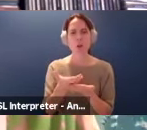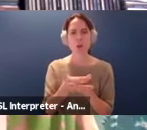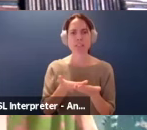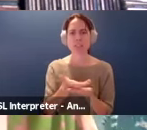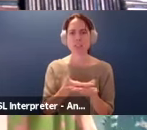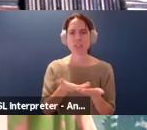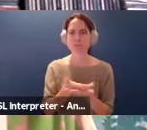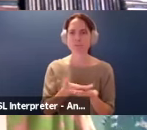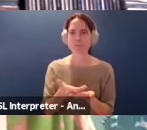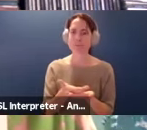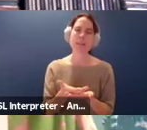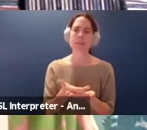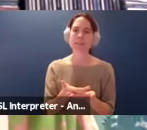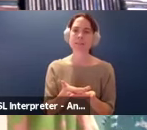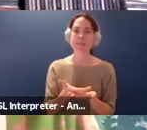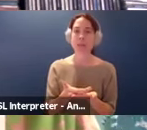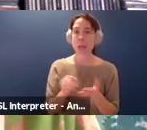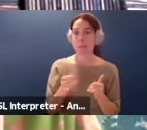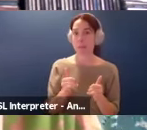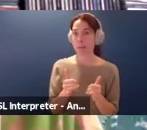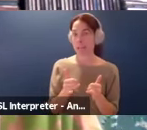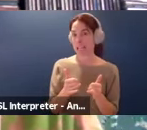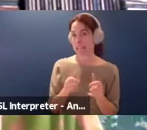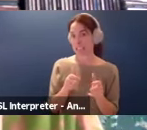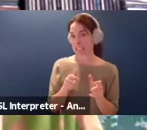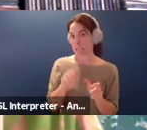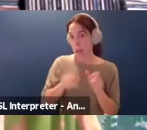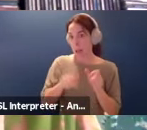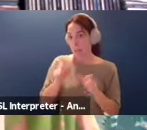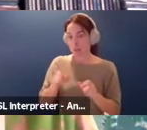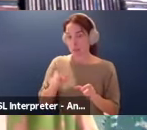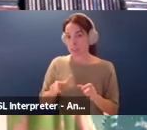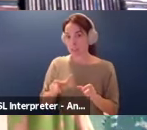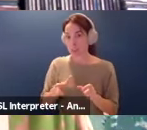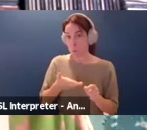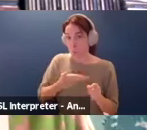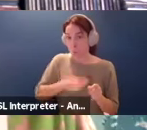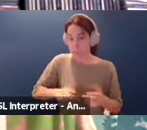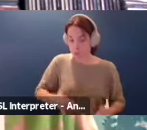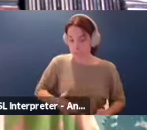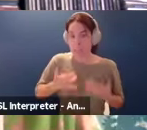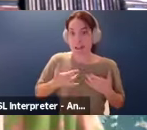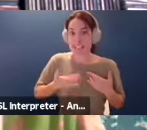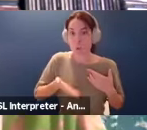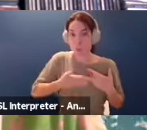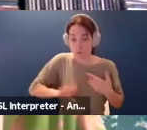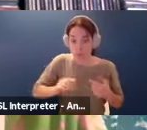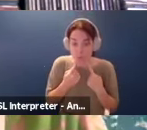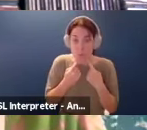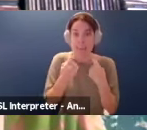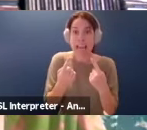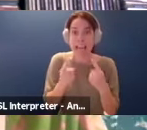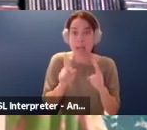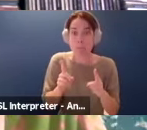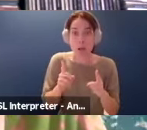asked things as she was afraid that if she was met with a lack of understanding or perhaps even hostility her